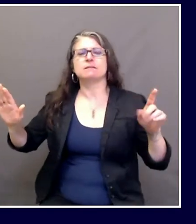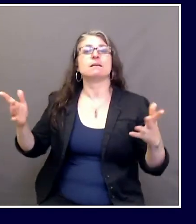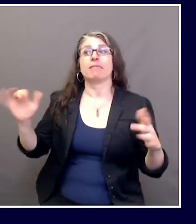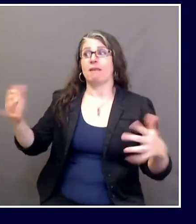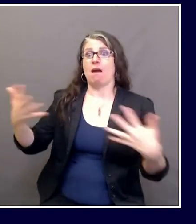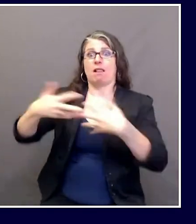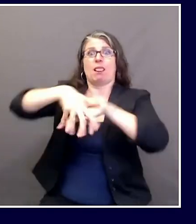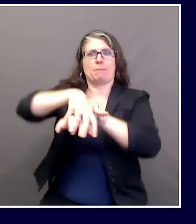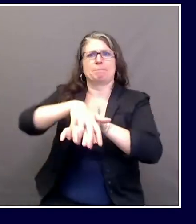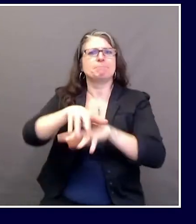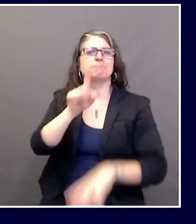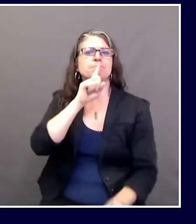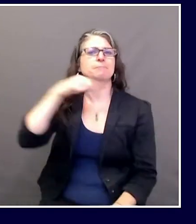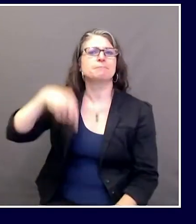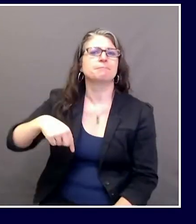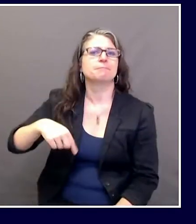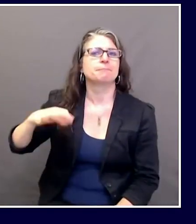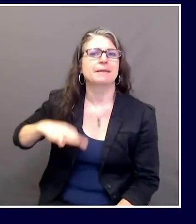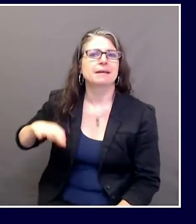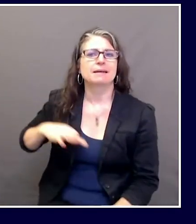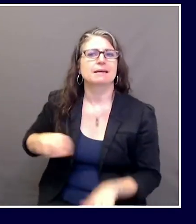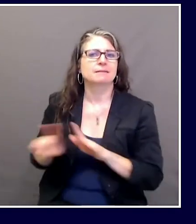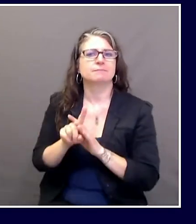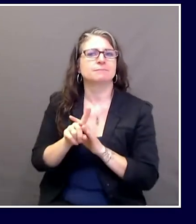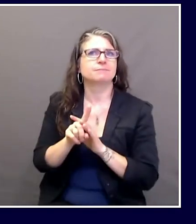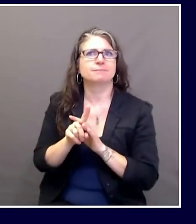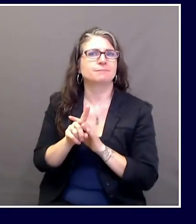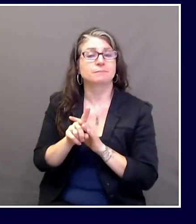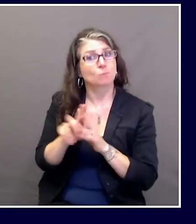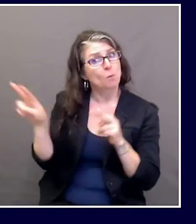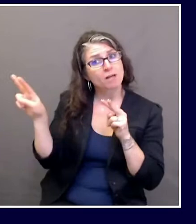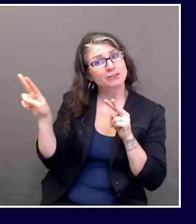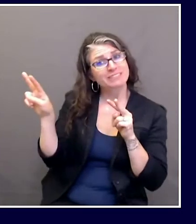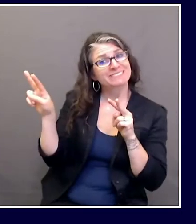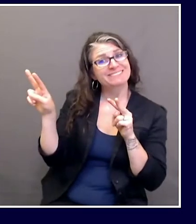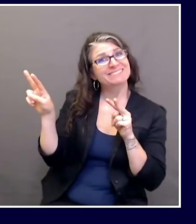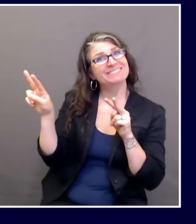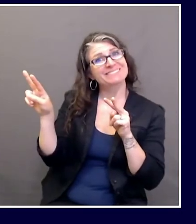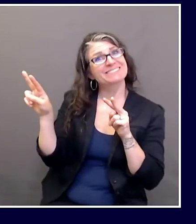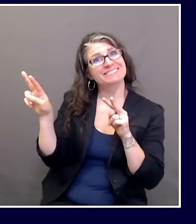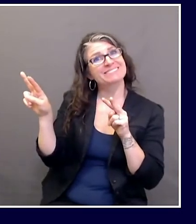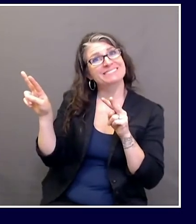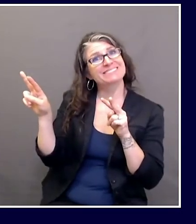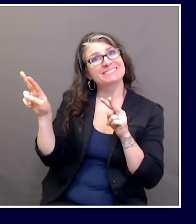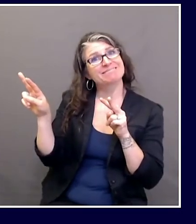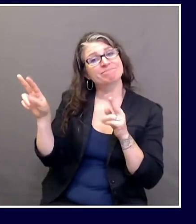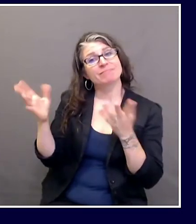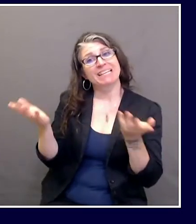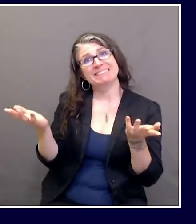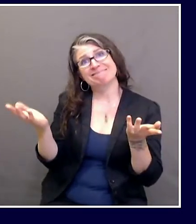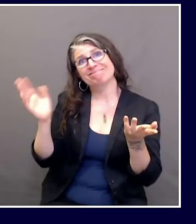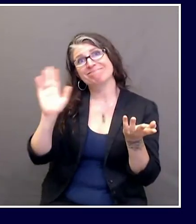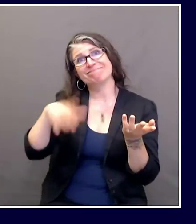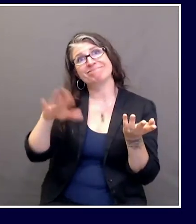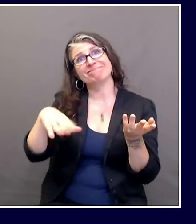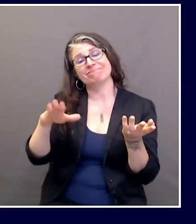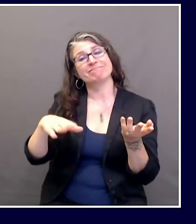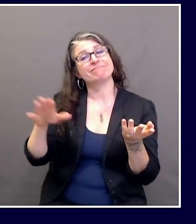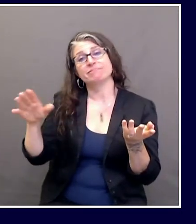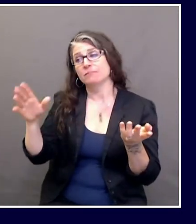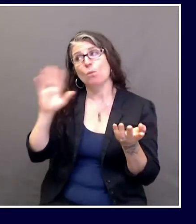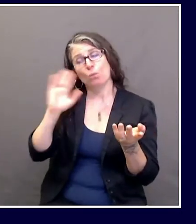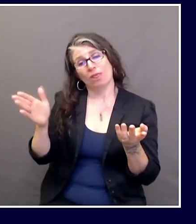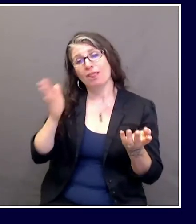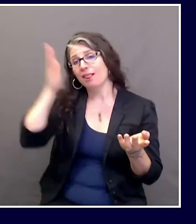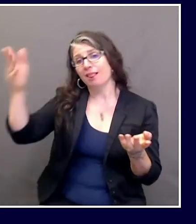A, we're on the lookout for them, and B, sadly, it's a matter of time before they arrive here. Fortunately, based